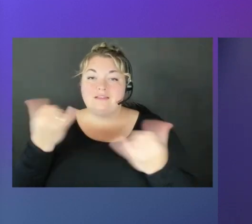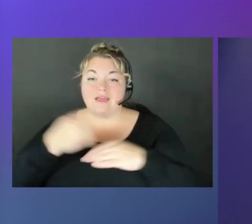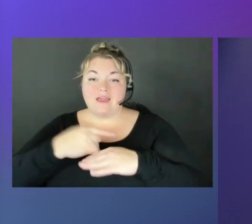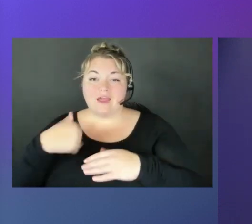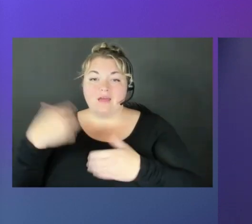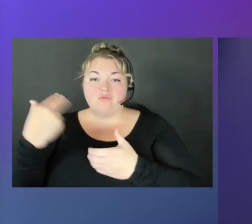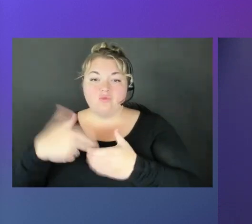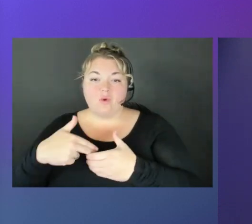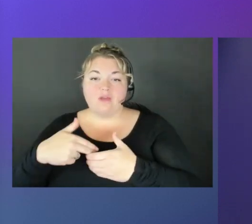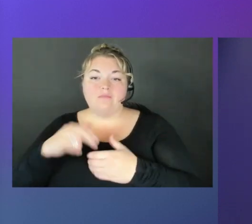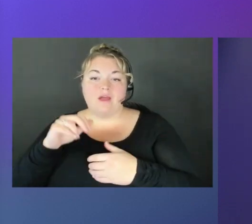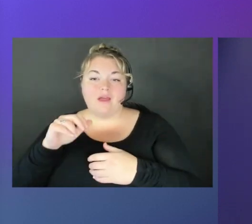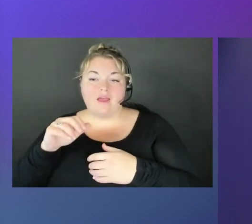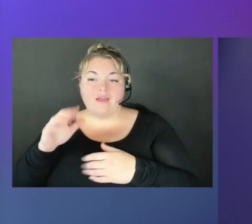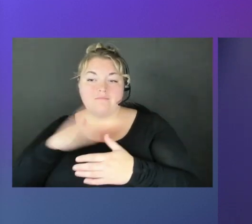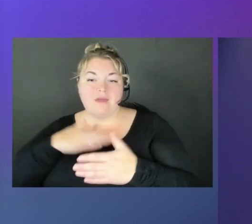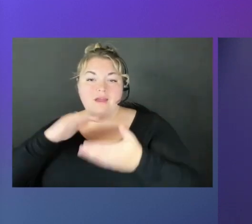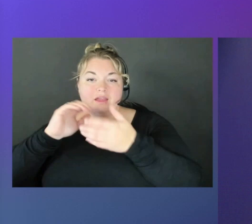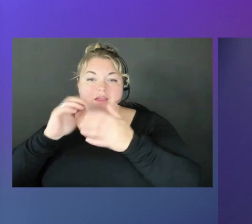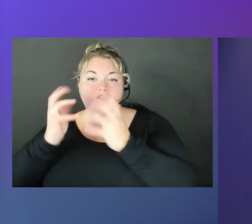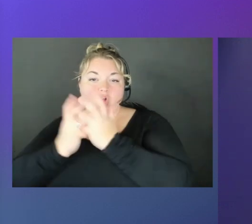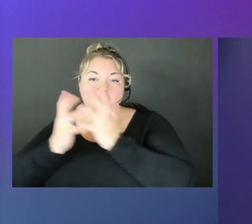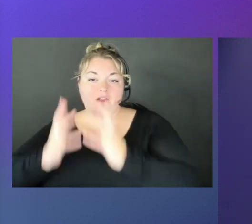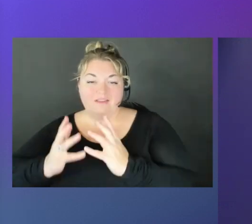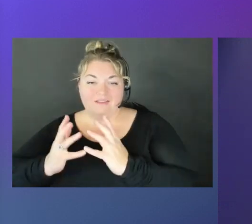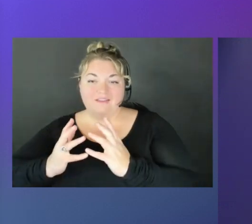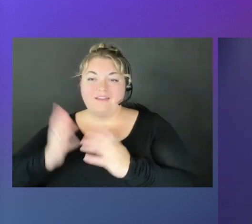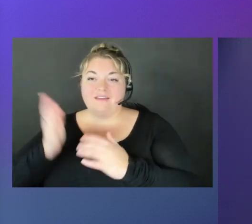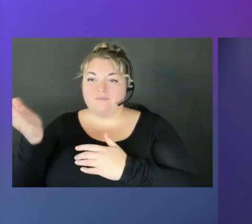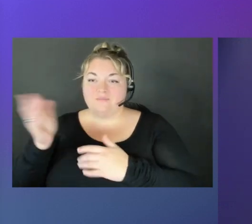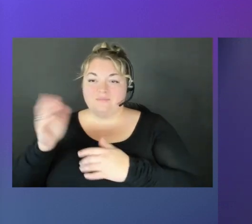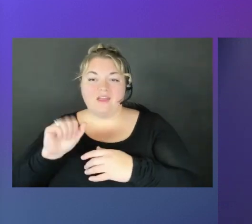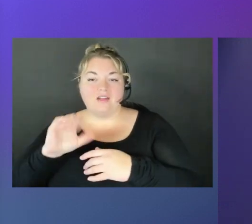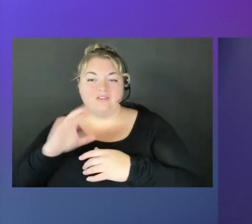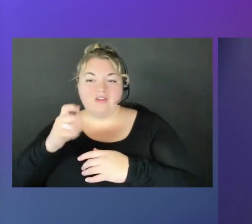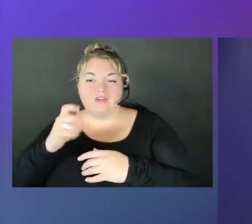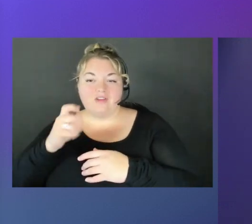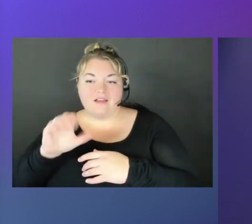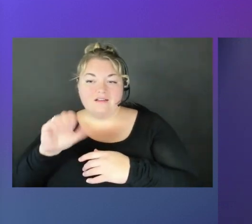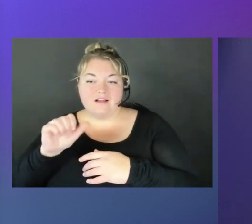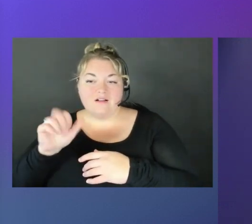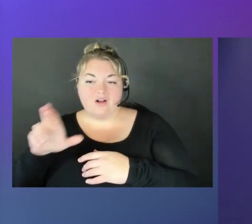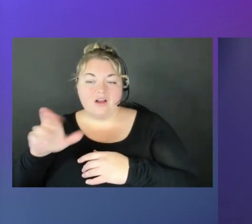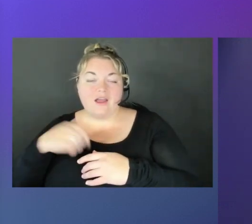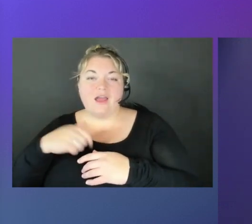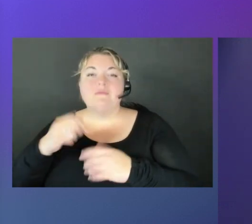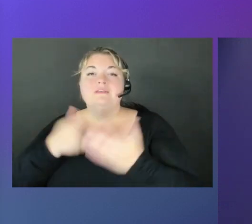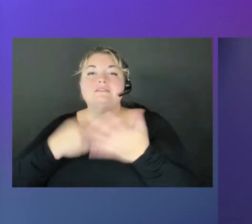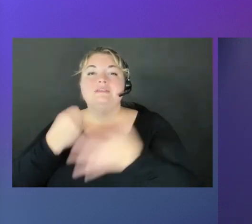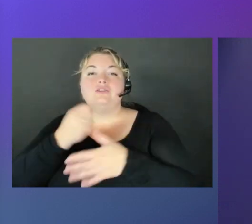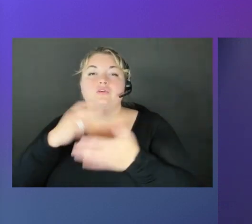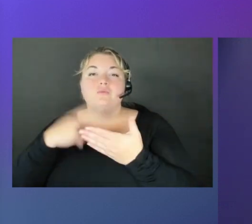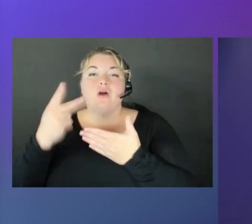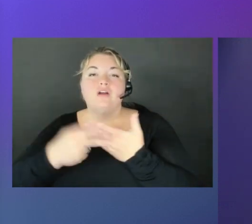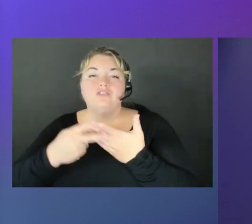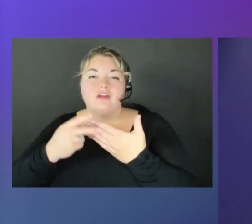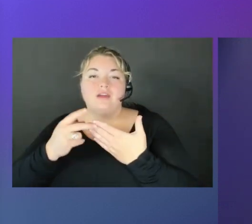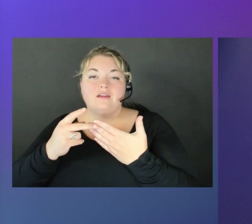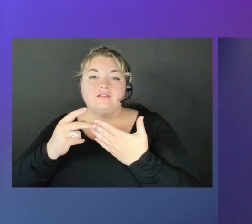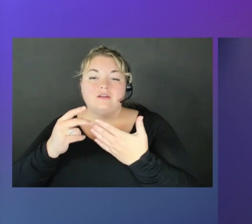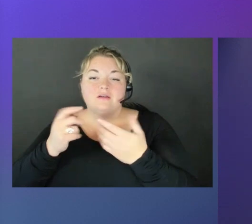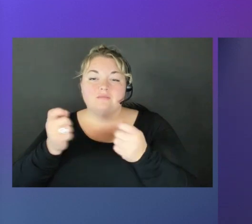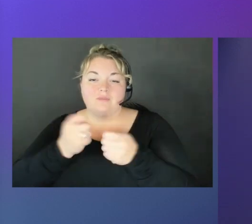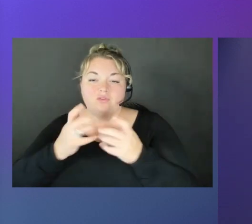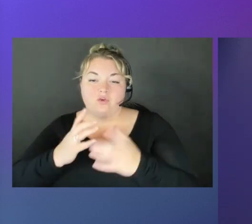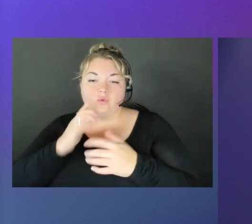Say hi, Akshata. Hey everybody, it's nice to be here. I'm Akshata Ketkar, and I'm a senior product manager with AWS Outposts. I understand today we're going to be